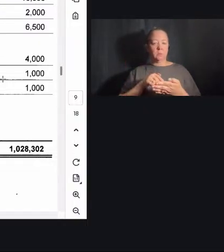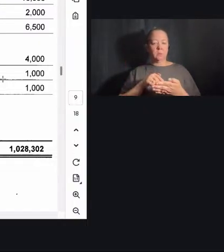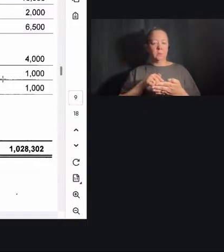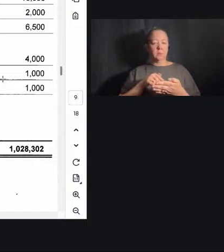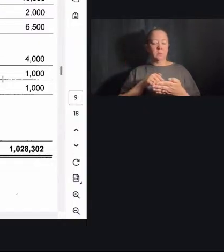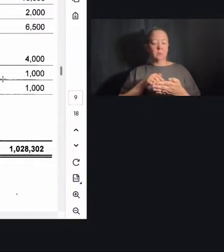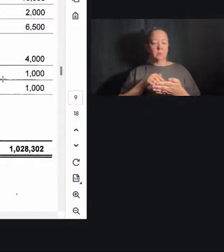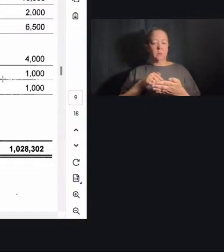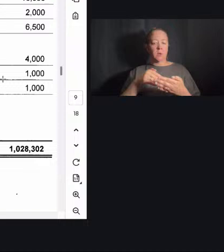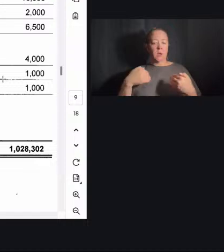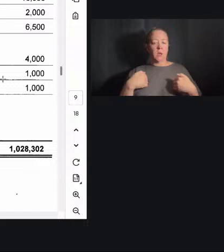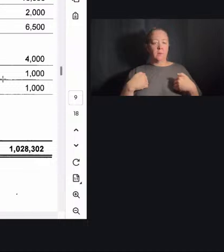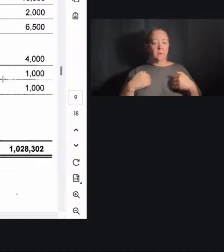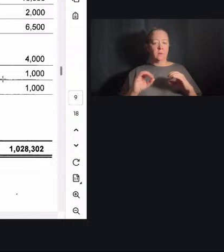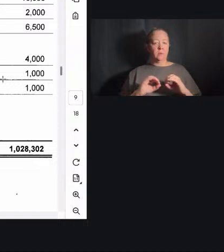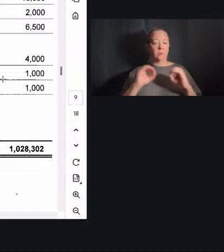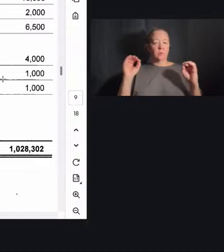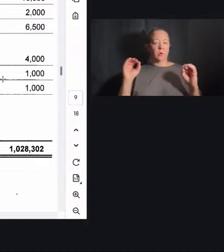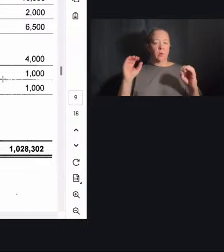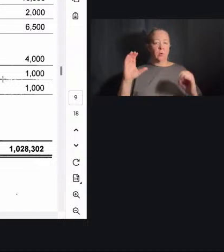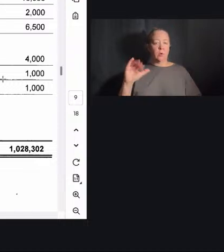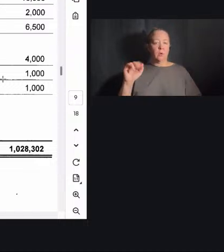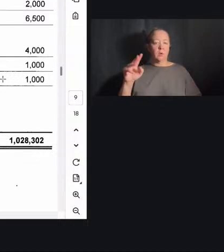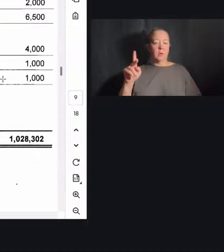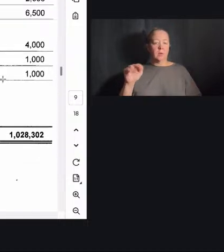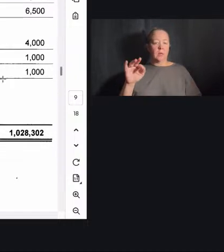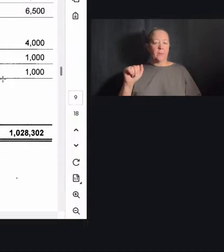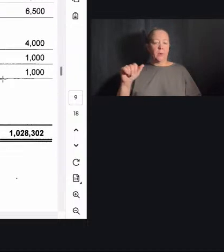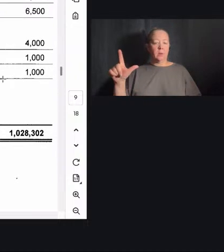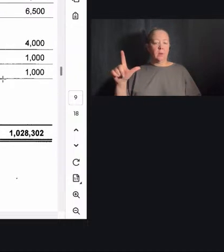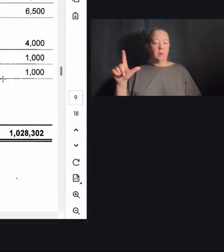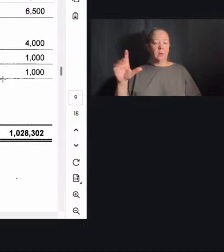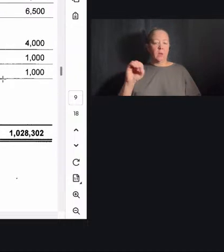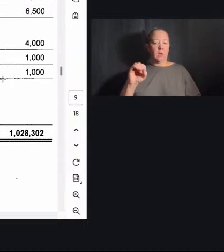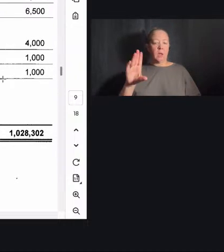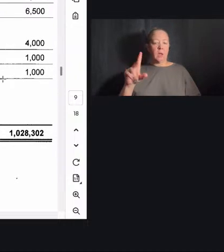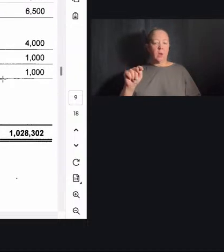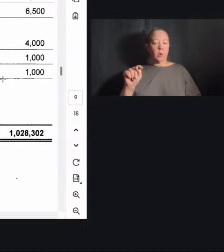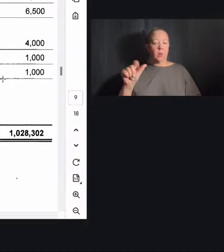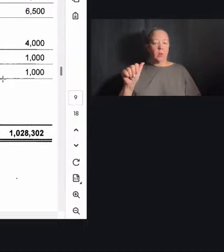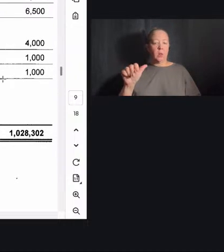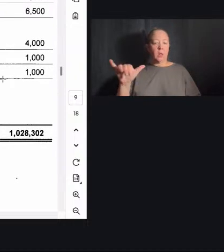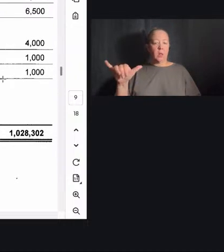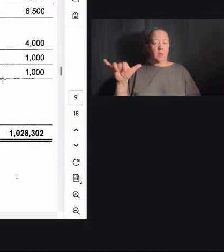have no capital outlay at this time.